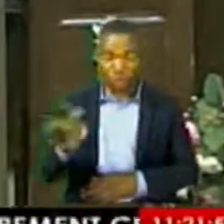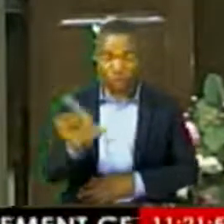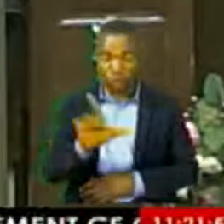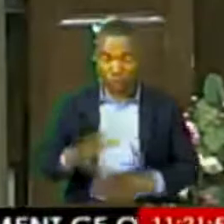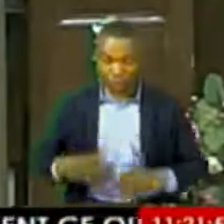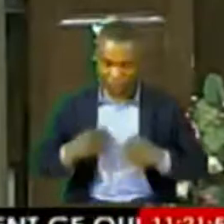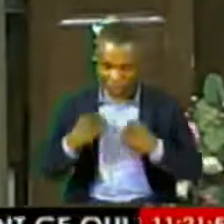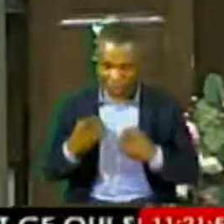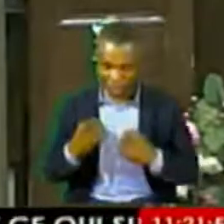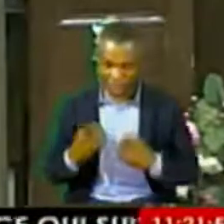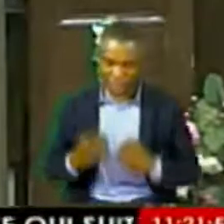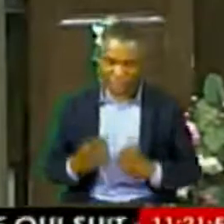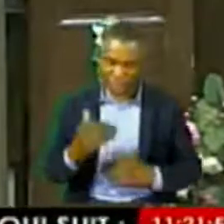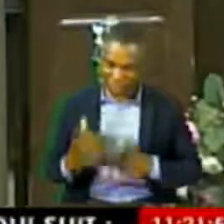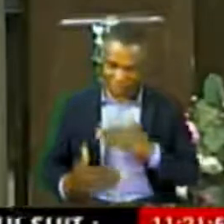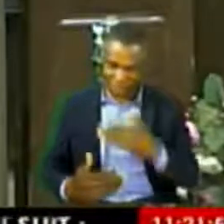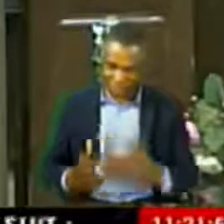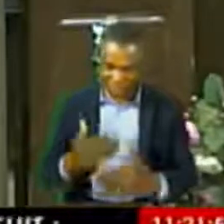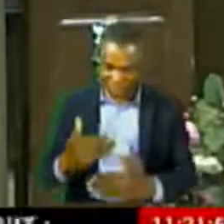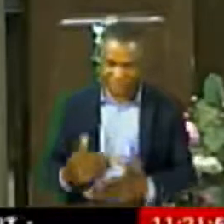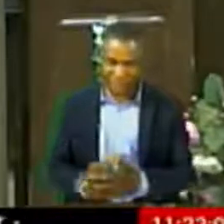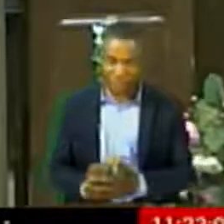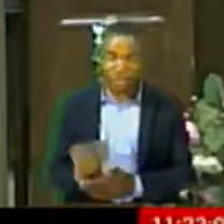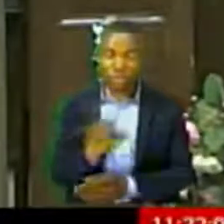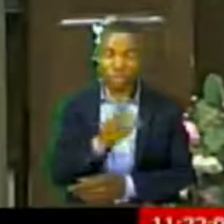give us the strength.